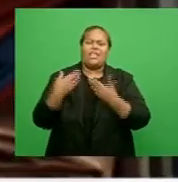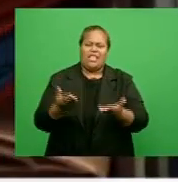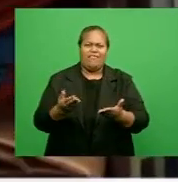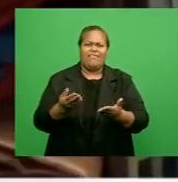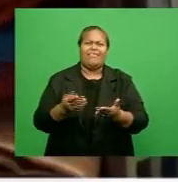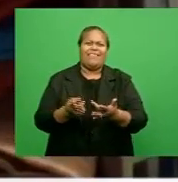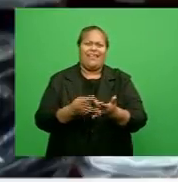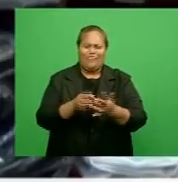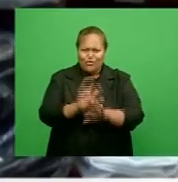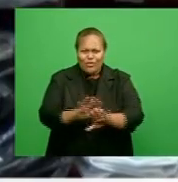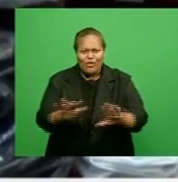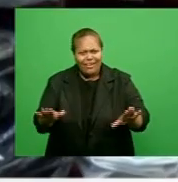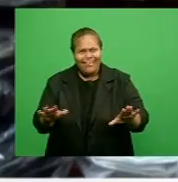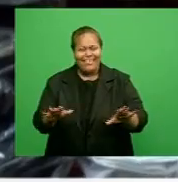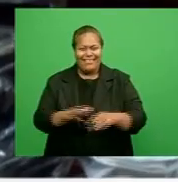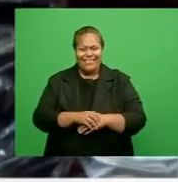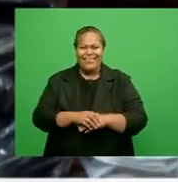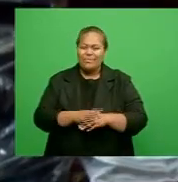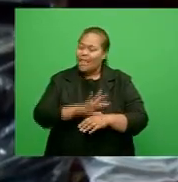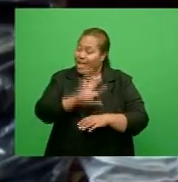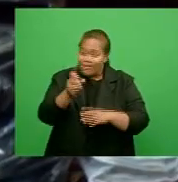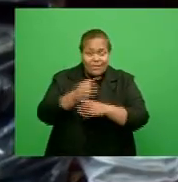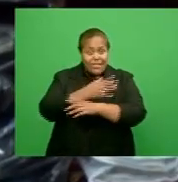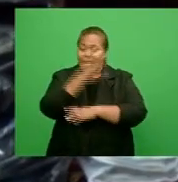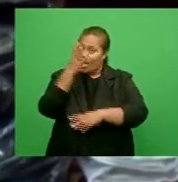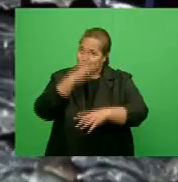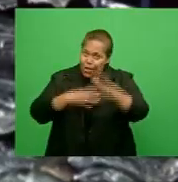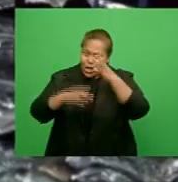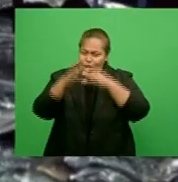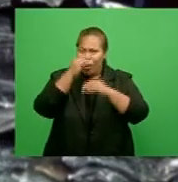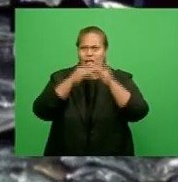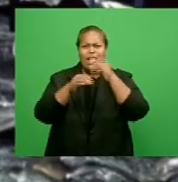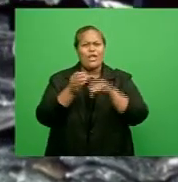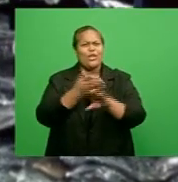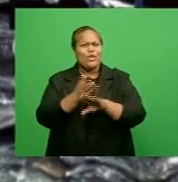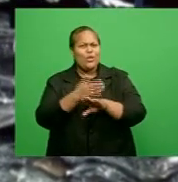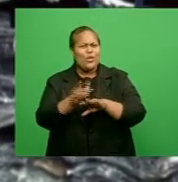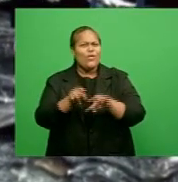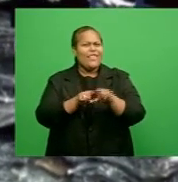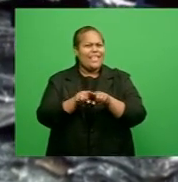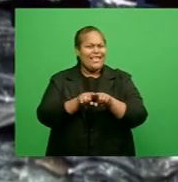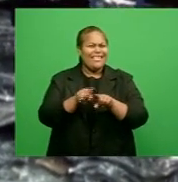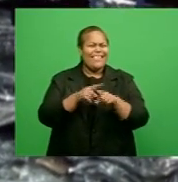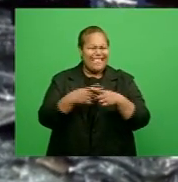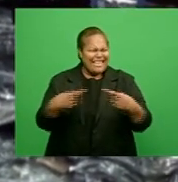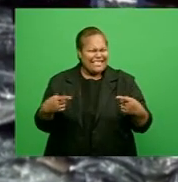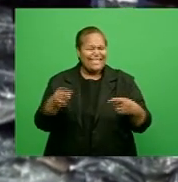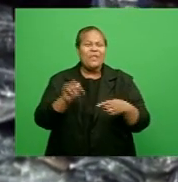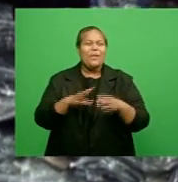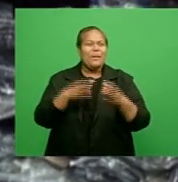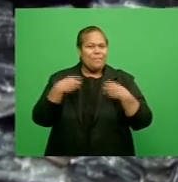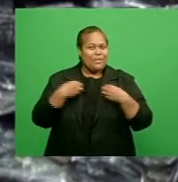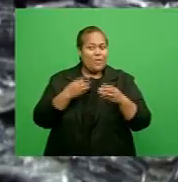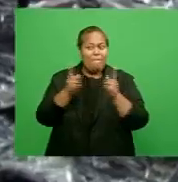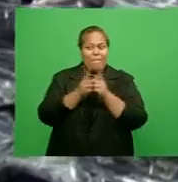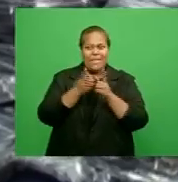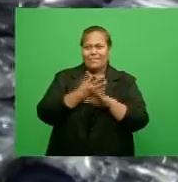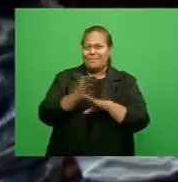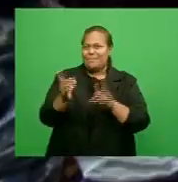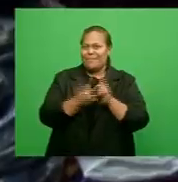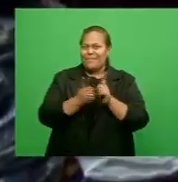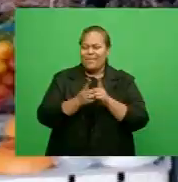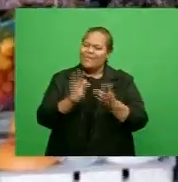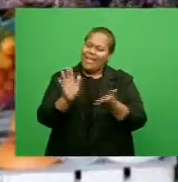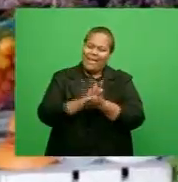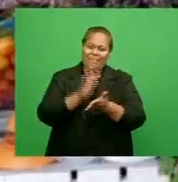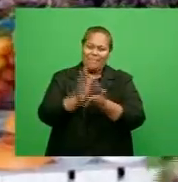day you are learning, every time you are learning new things in business. You are meeting new people. So I'm really happy to